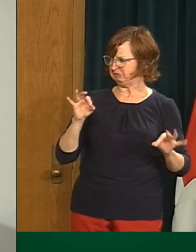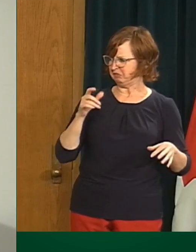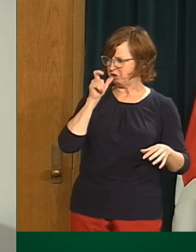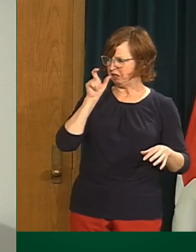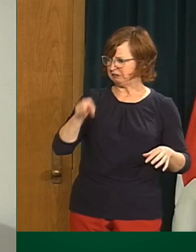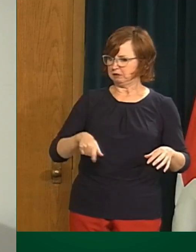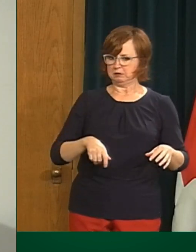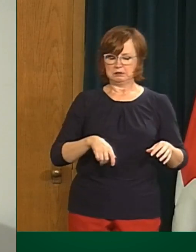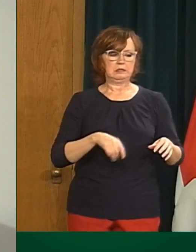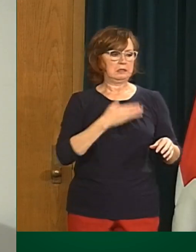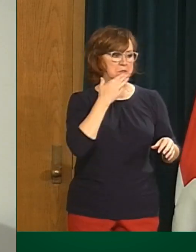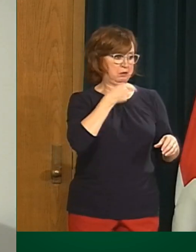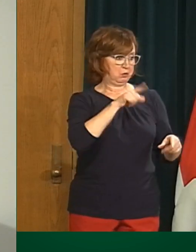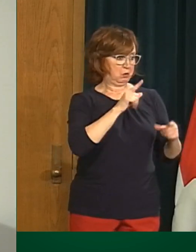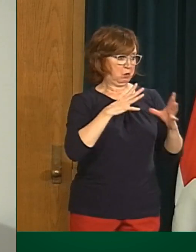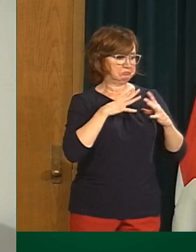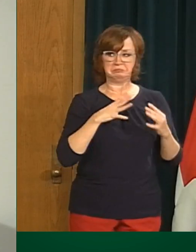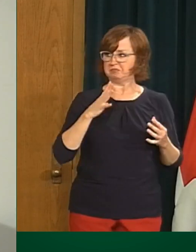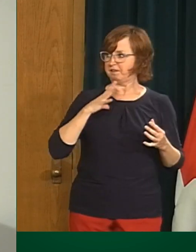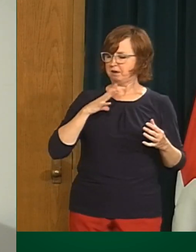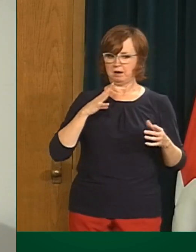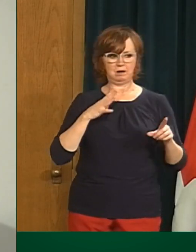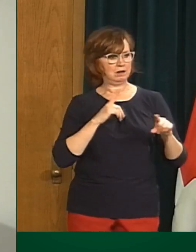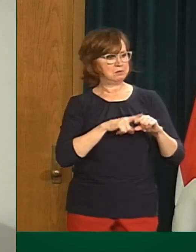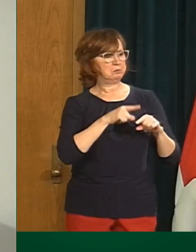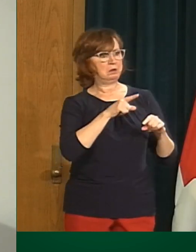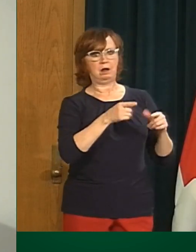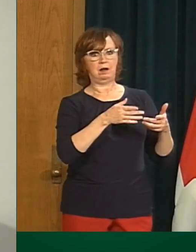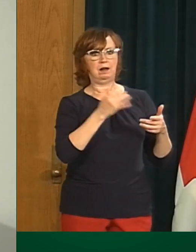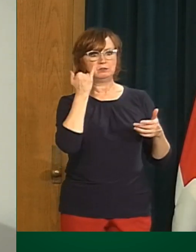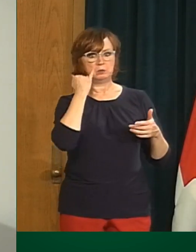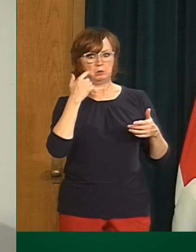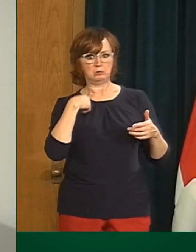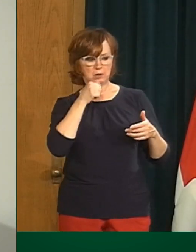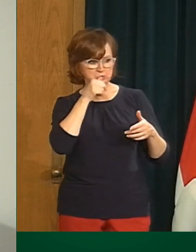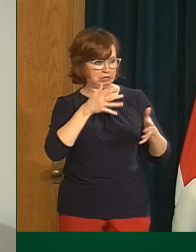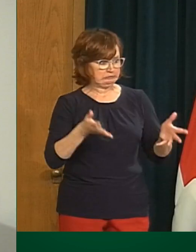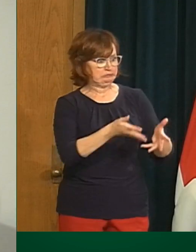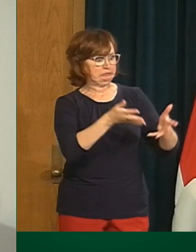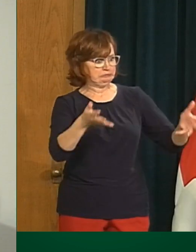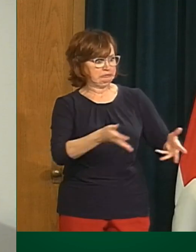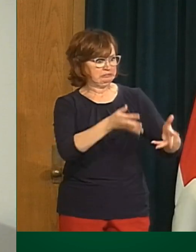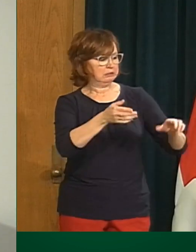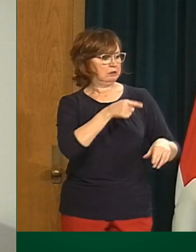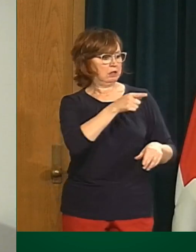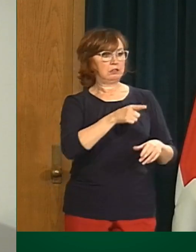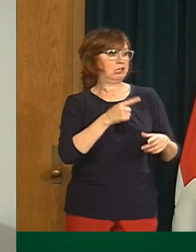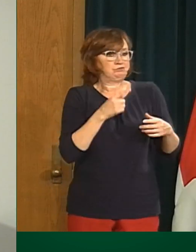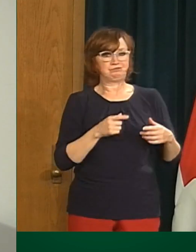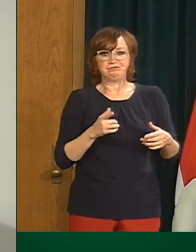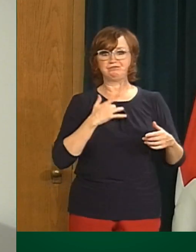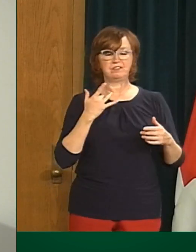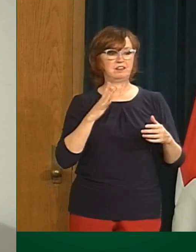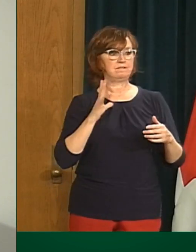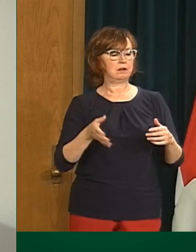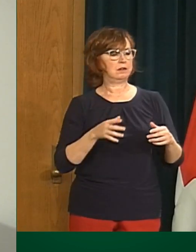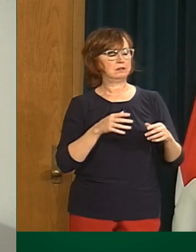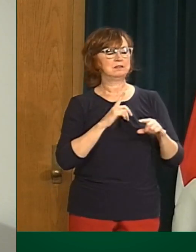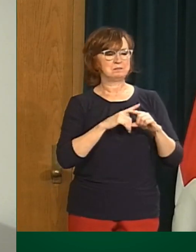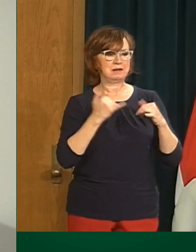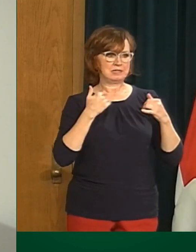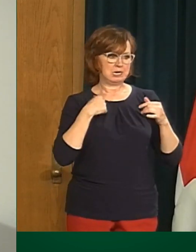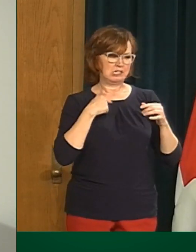transmission. But having said that, we also need to again re-emphasize that because in 10% of cases the illness can